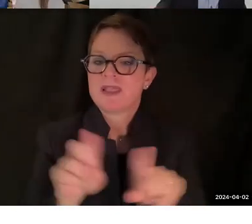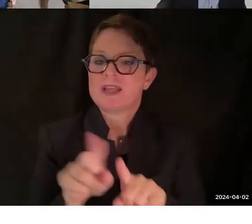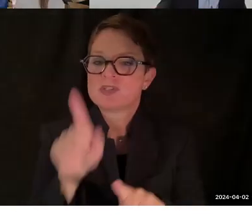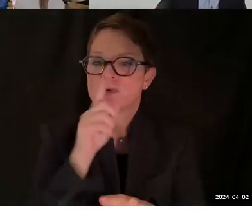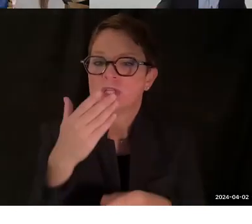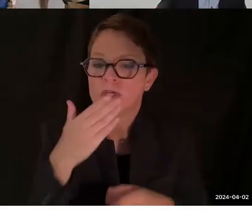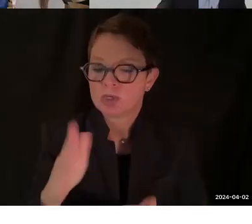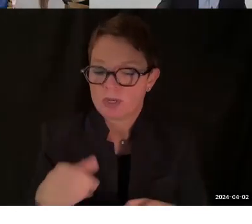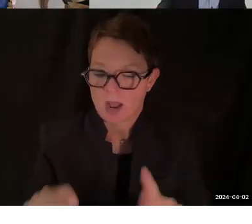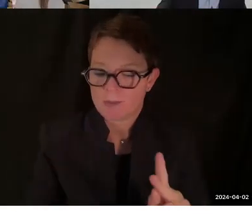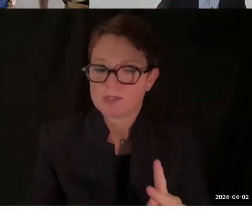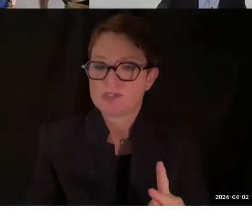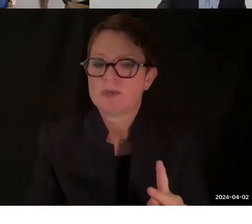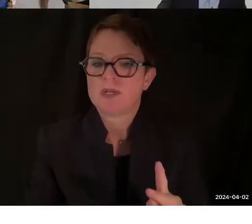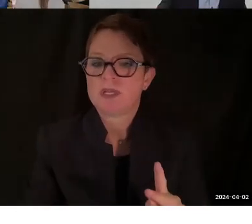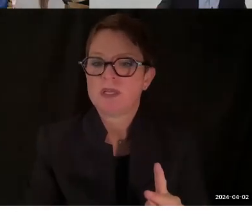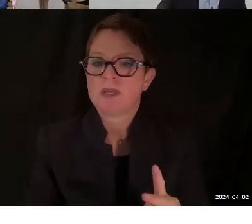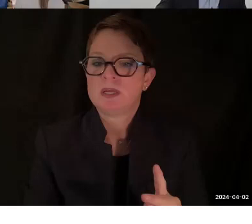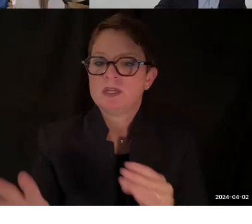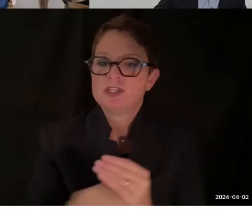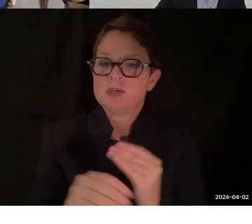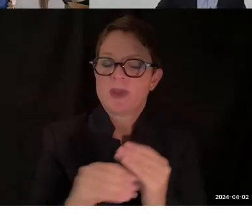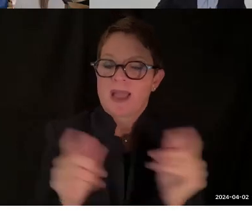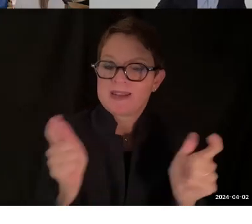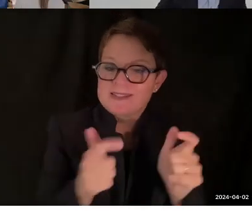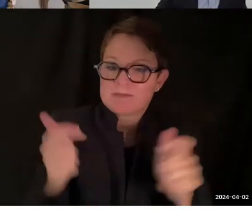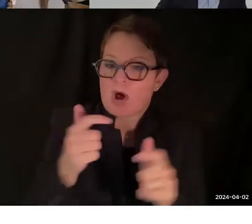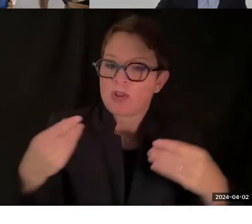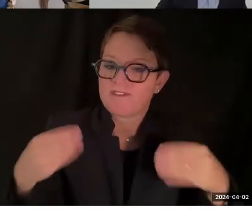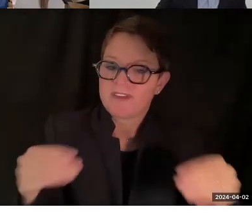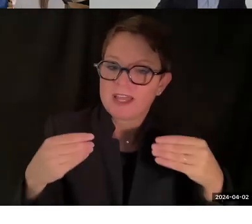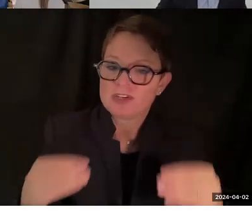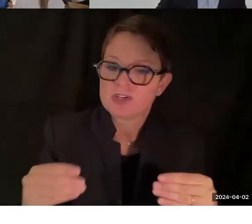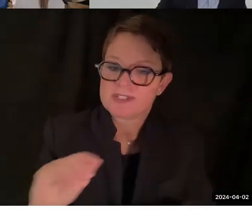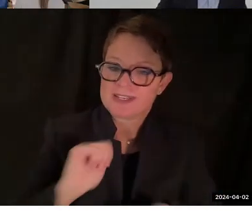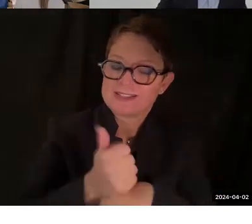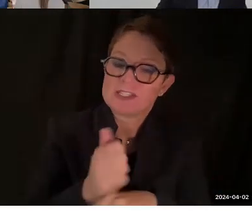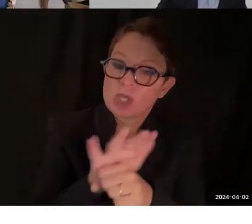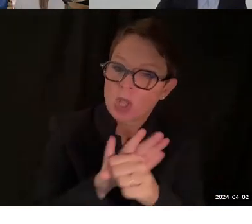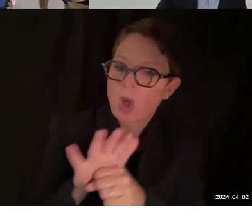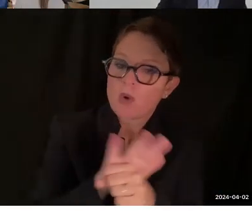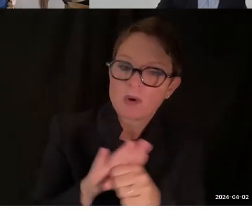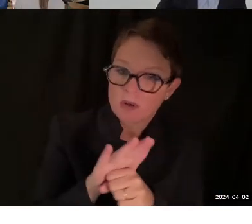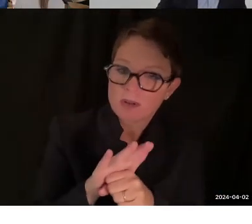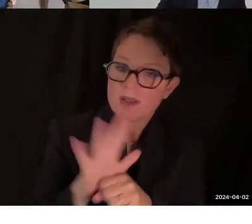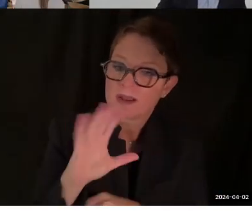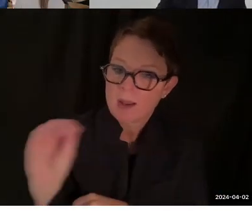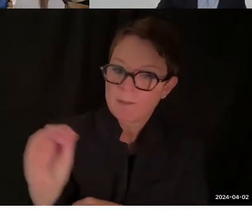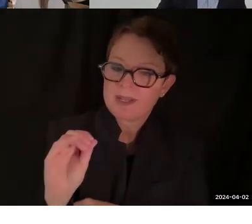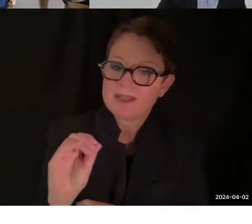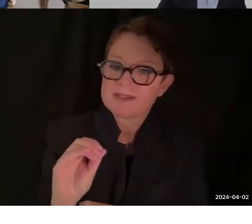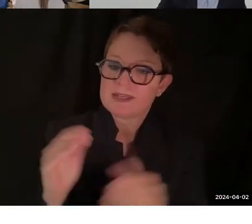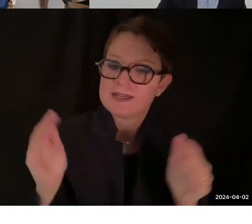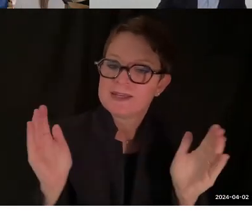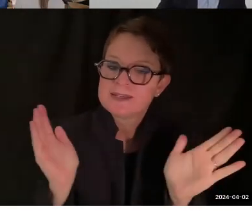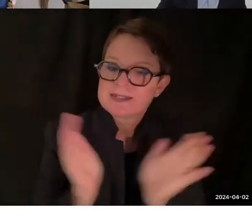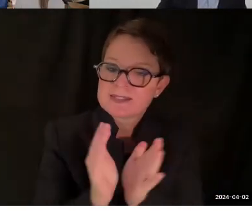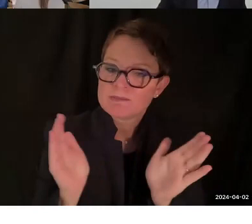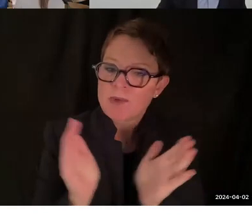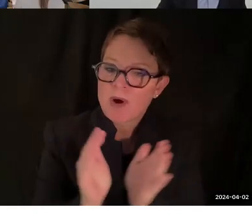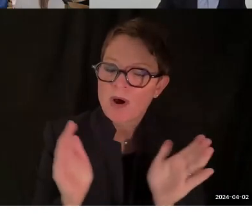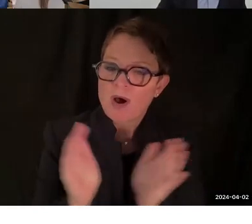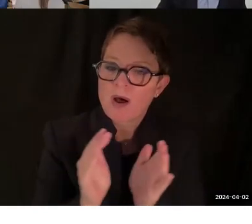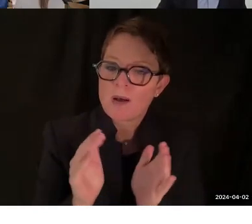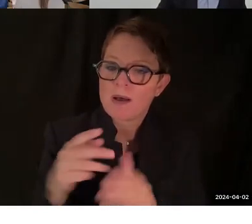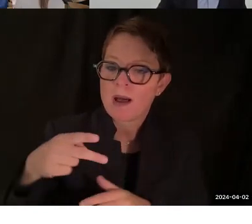good opportunity to bring in smaller vendors that are existing local vendors, small format,